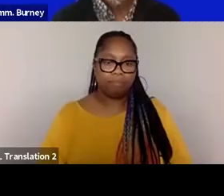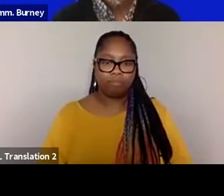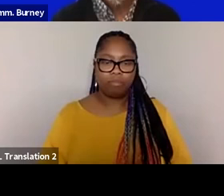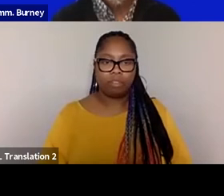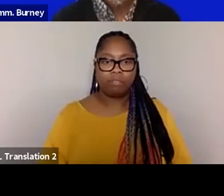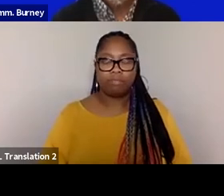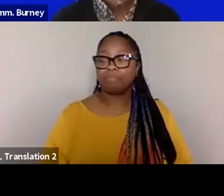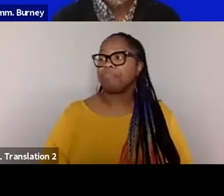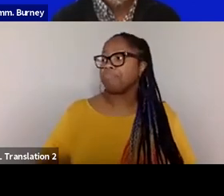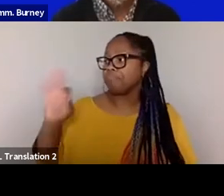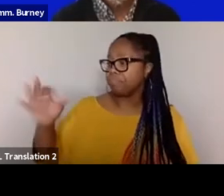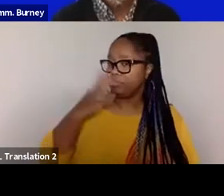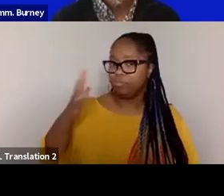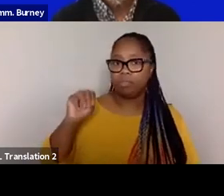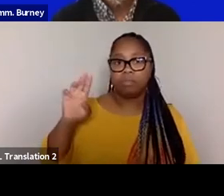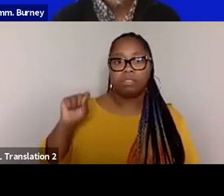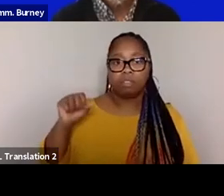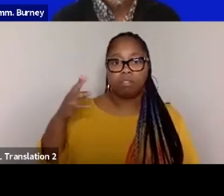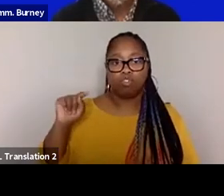Thank you, Ms. Hutchins.